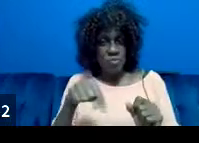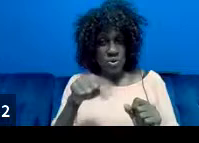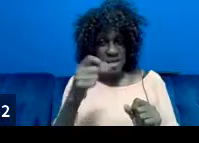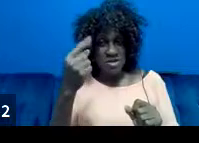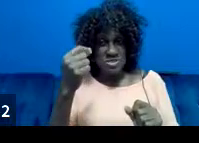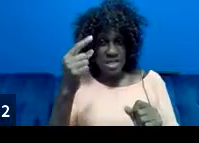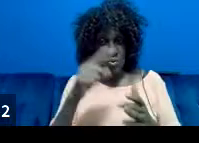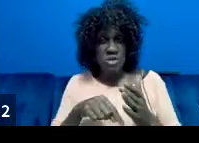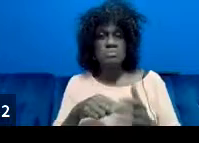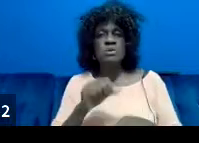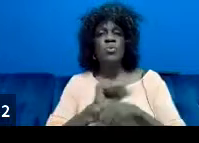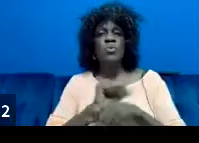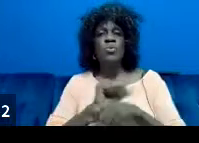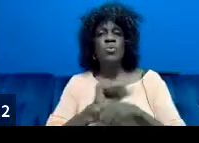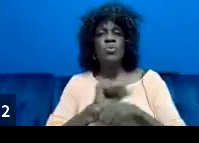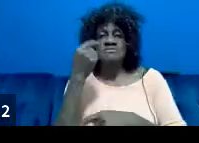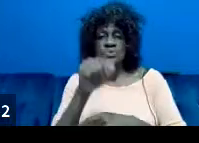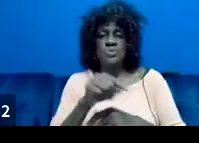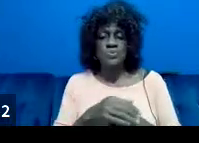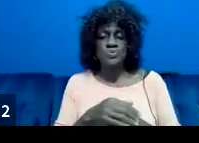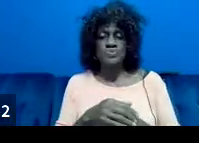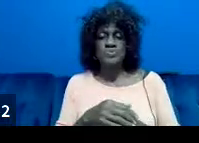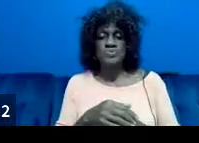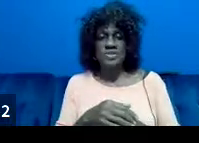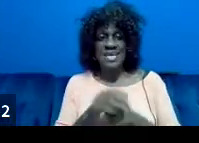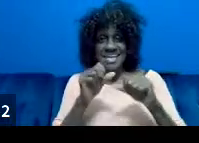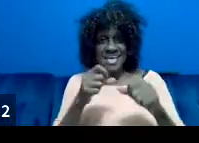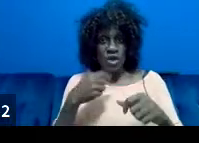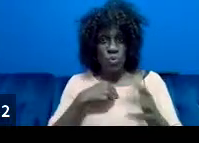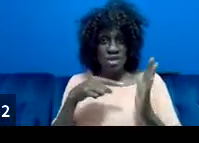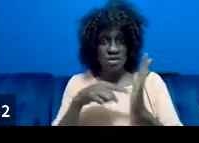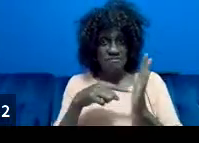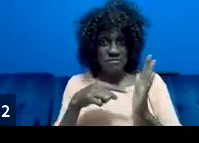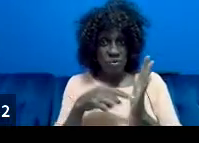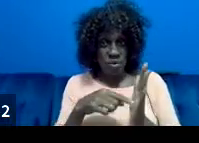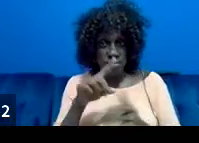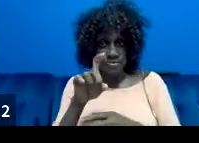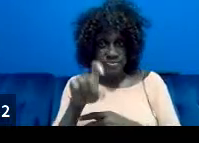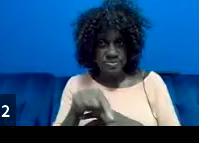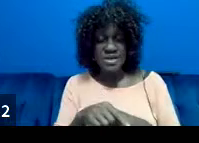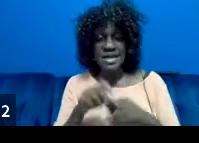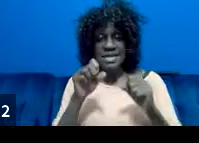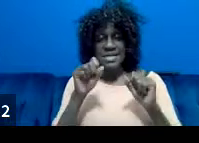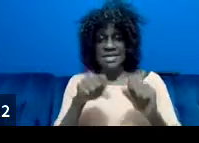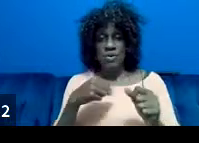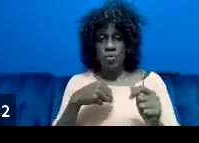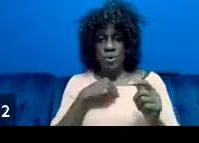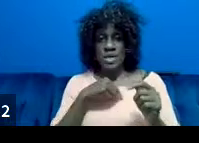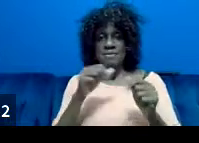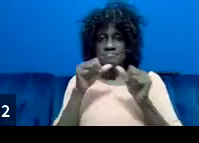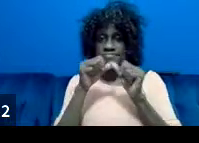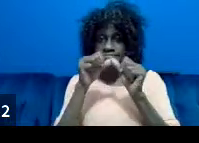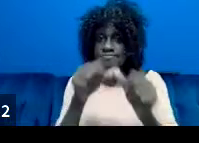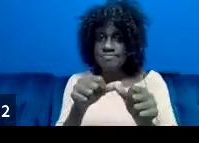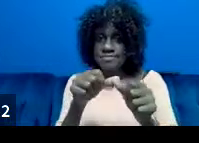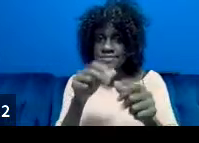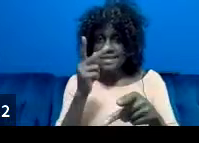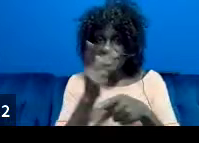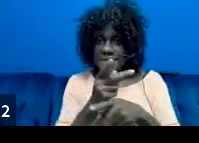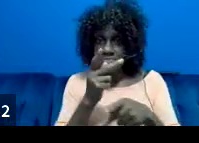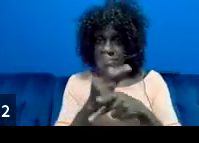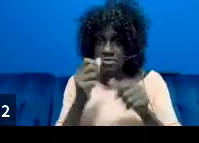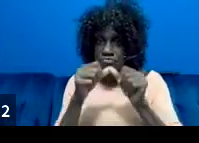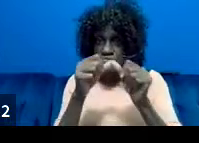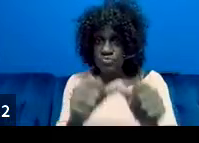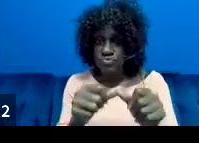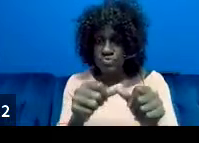what's going to work best for us? And then can we afford it? And then can we maintain it? And that's what the guide